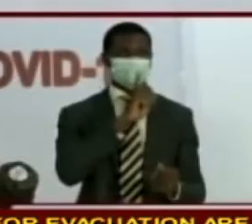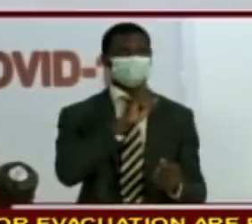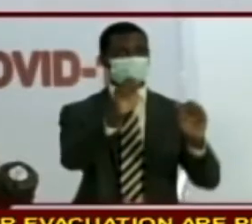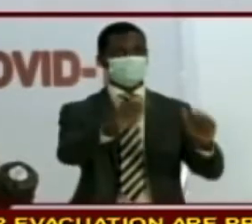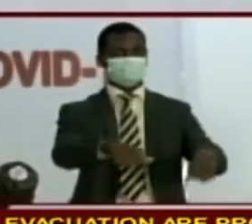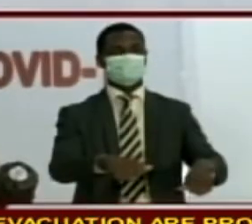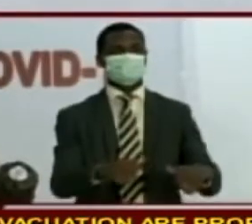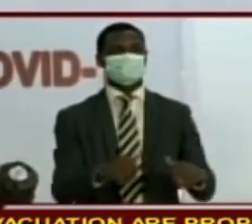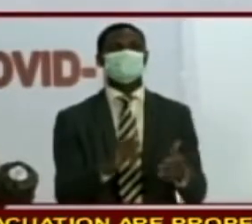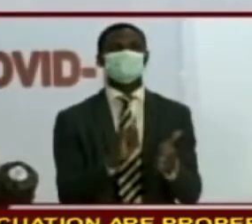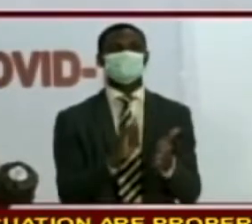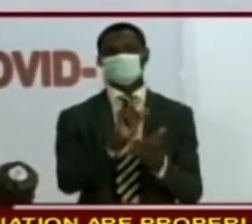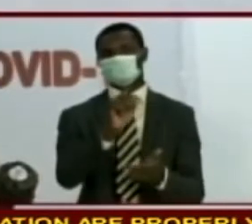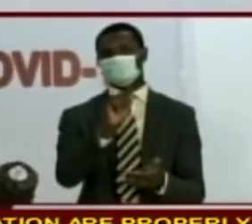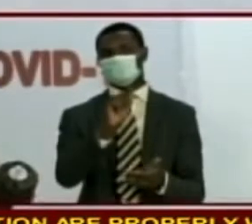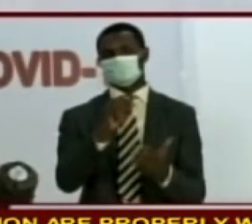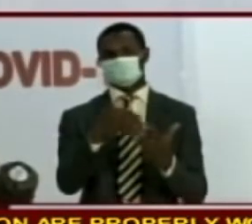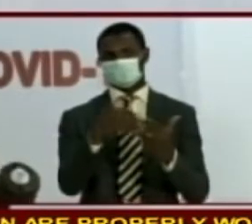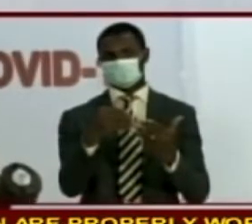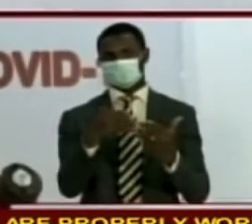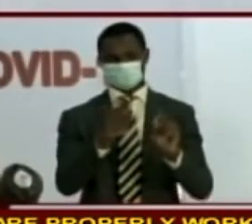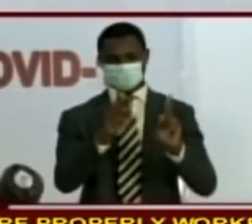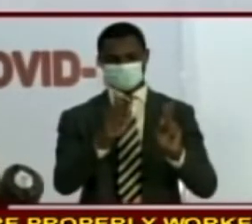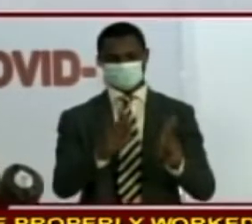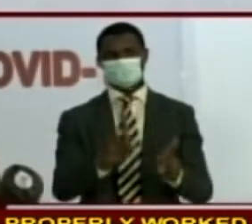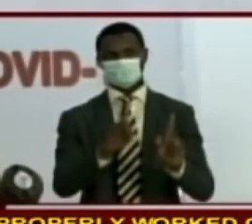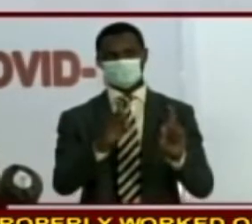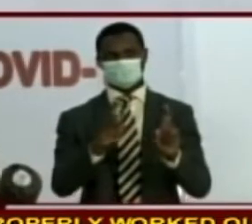test is basically what it costs to pay for